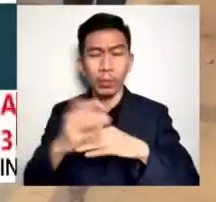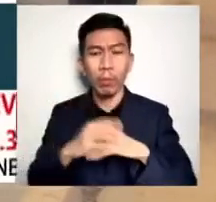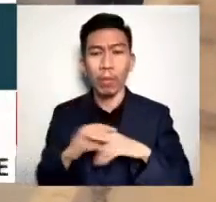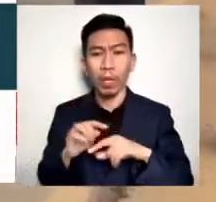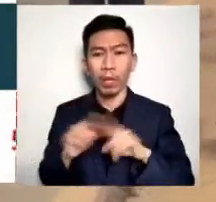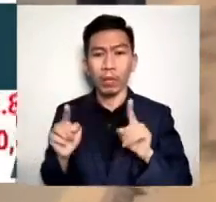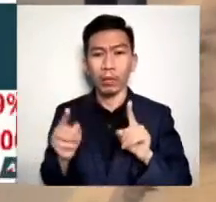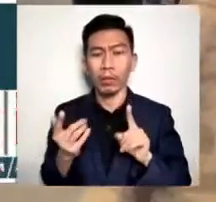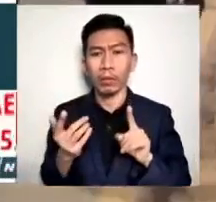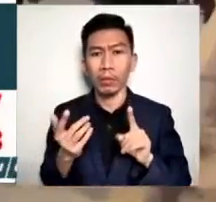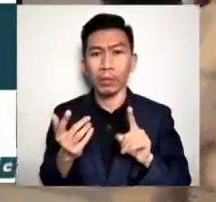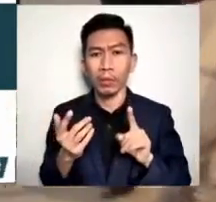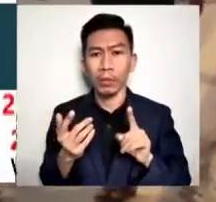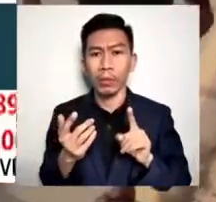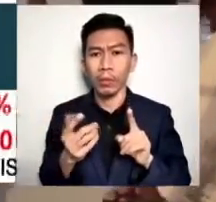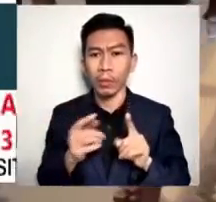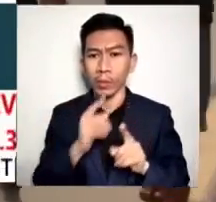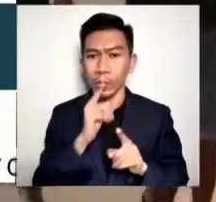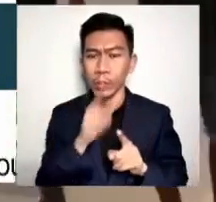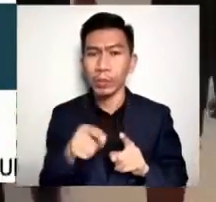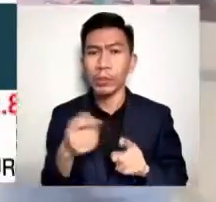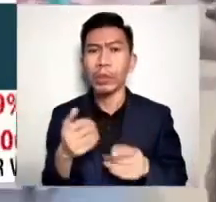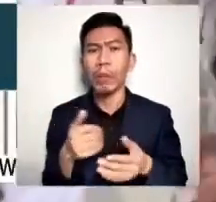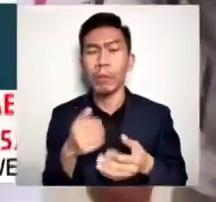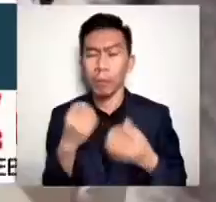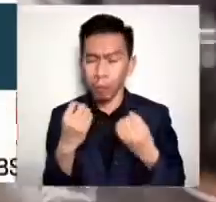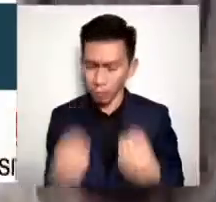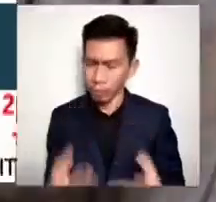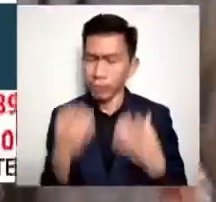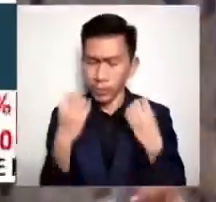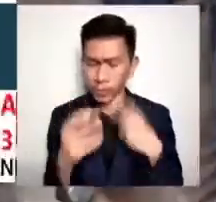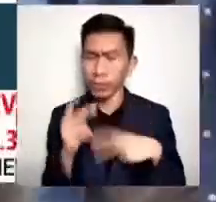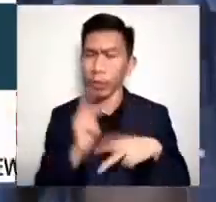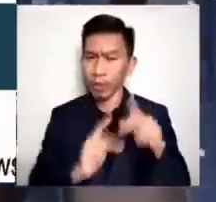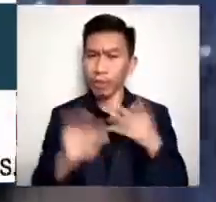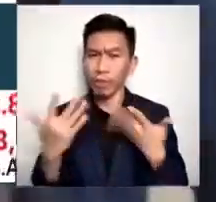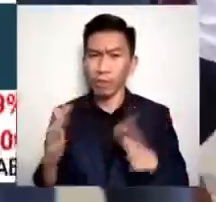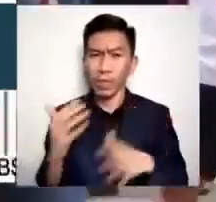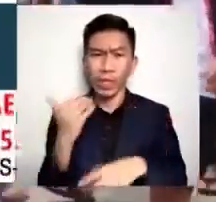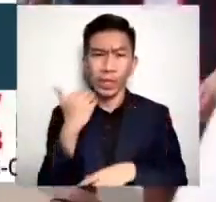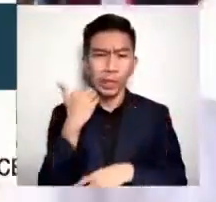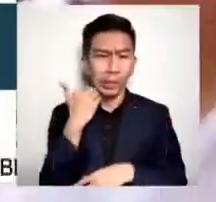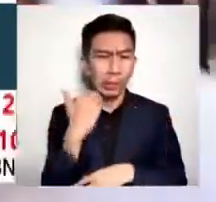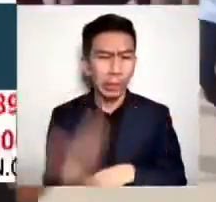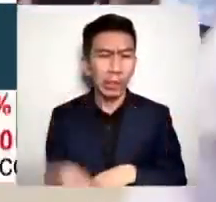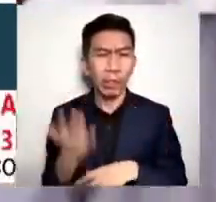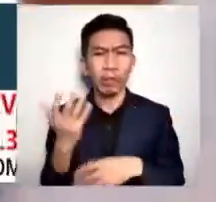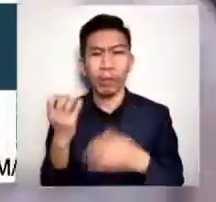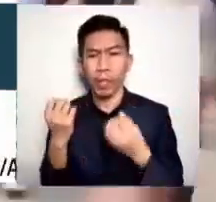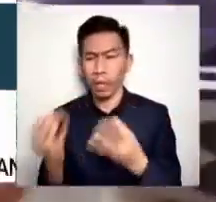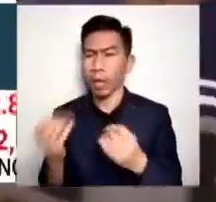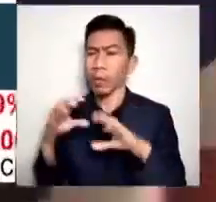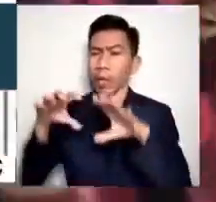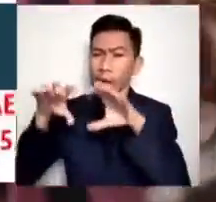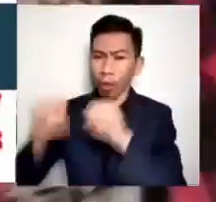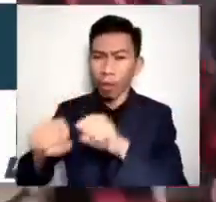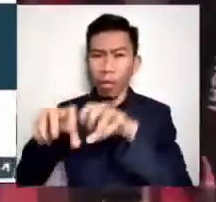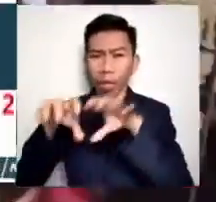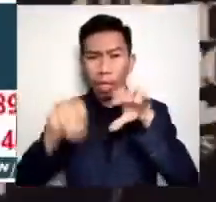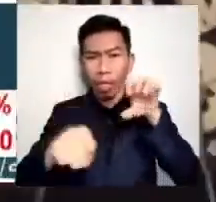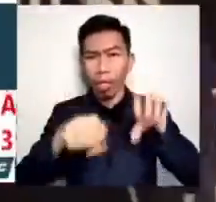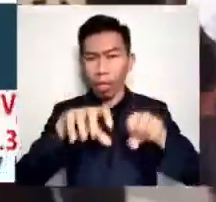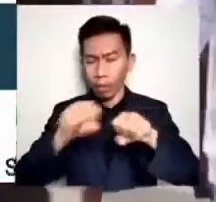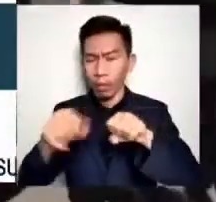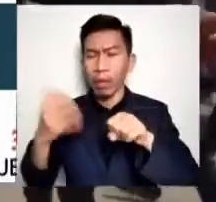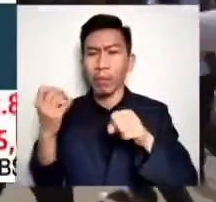as you've already said, 500 people have given up their lives, and thousands have been arrested, and millions have protested. This is